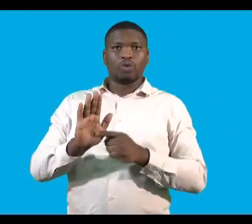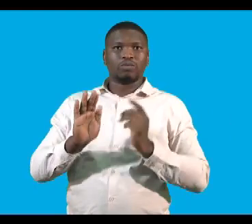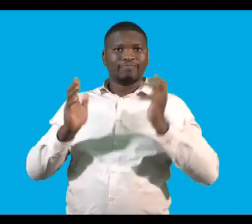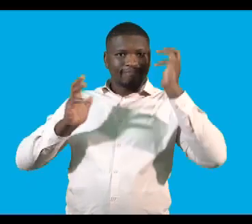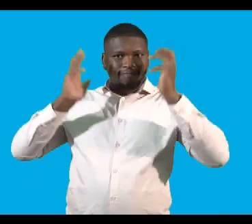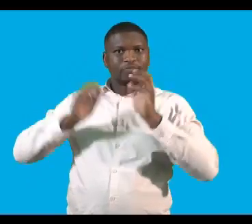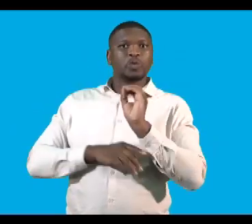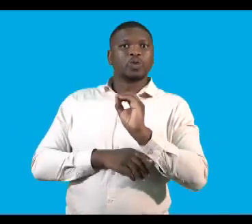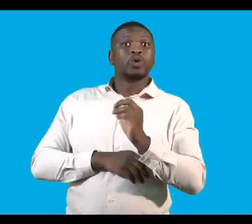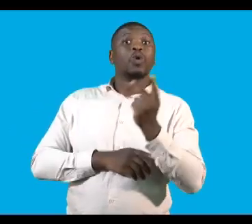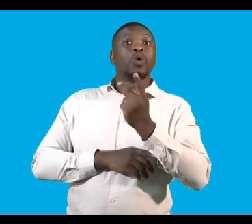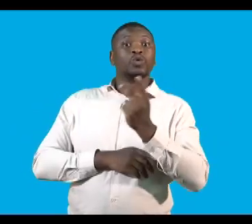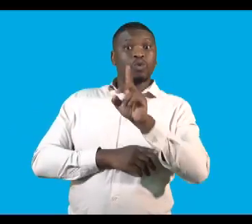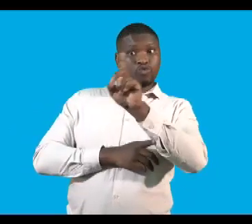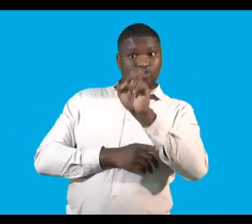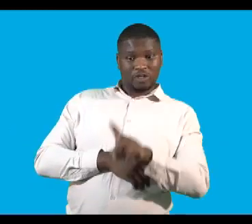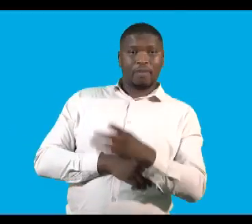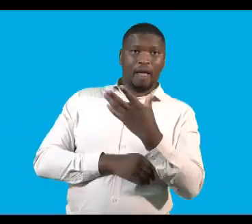the speech bubble.